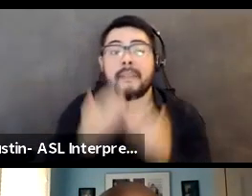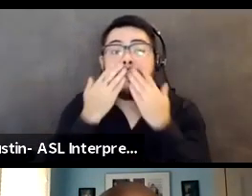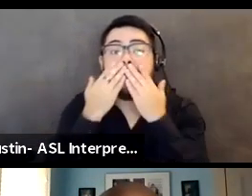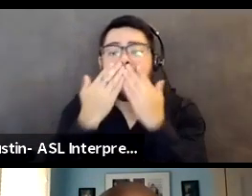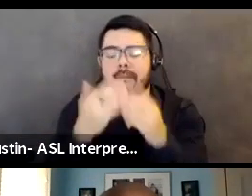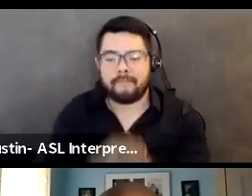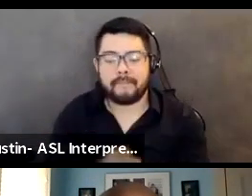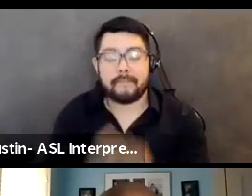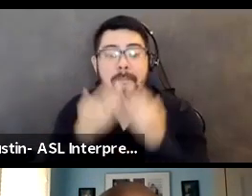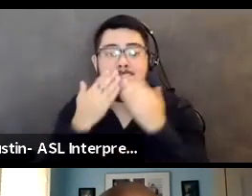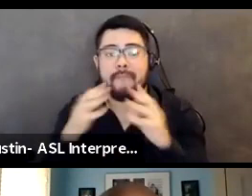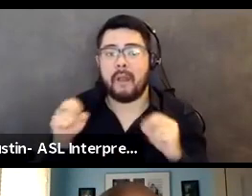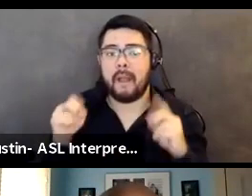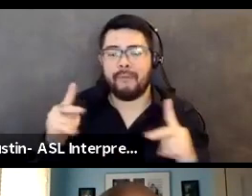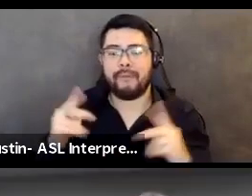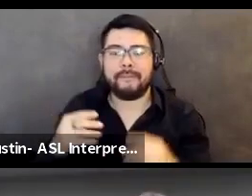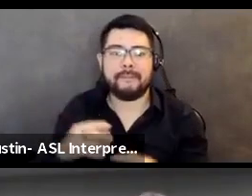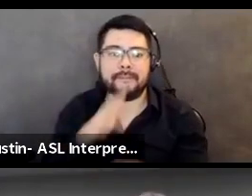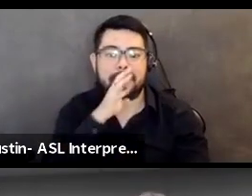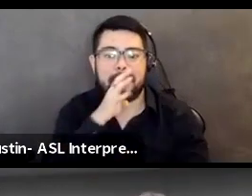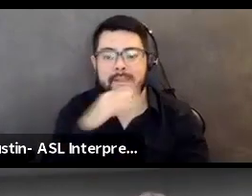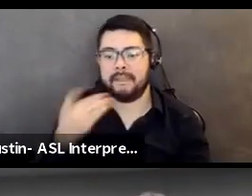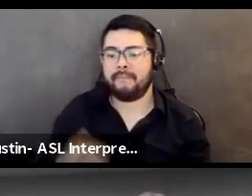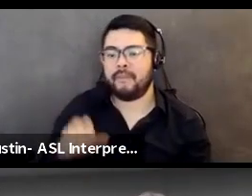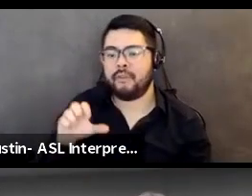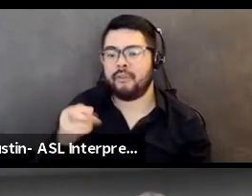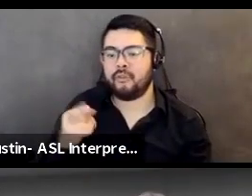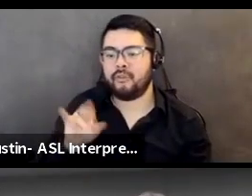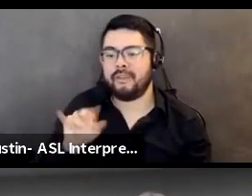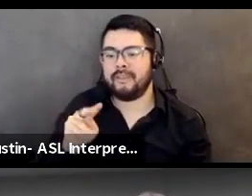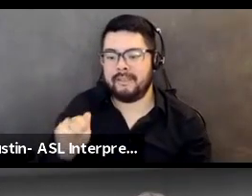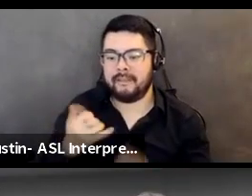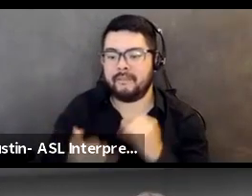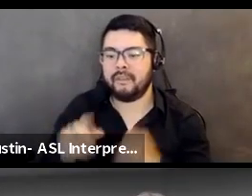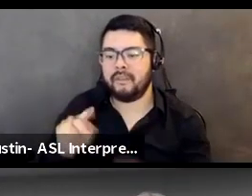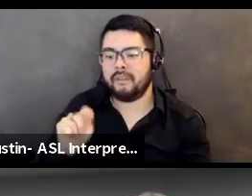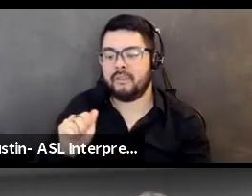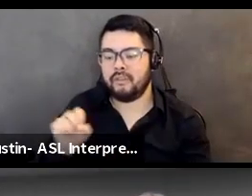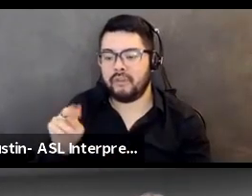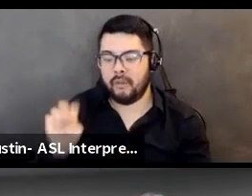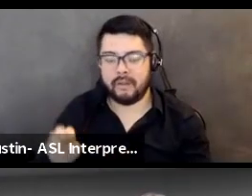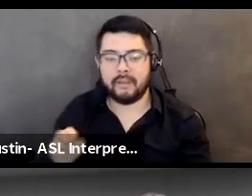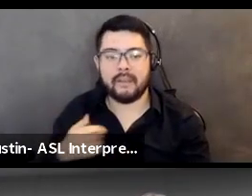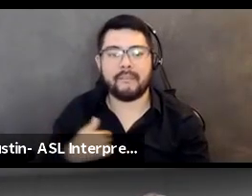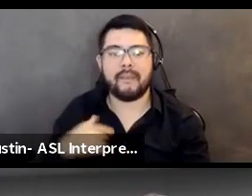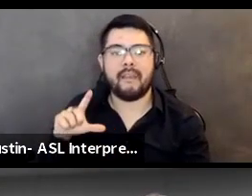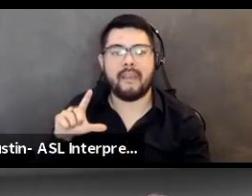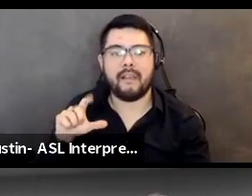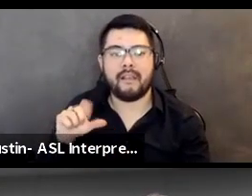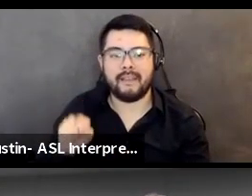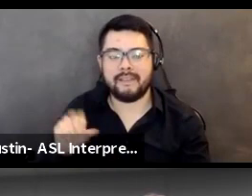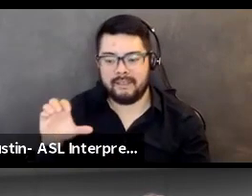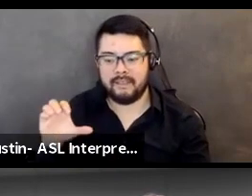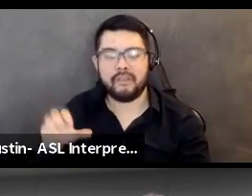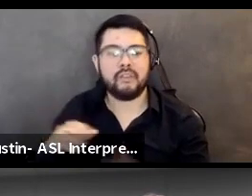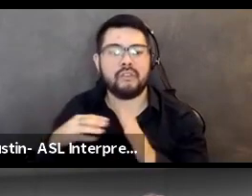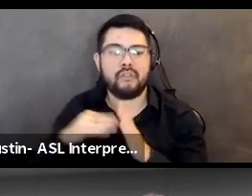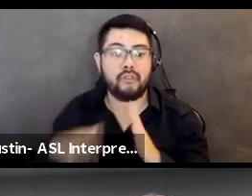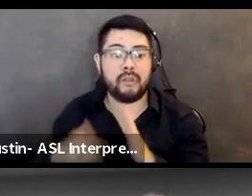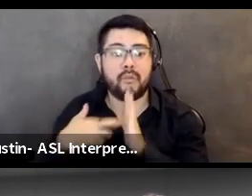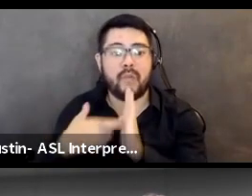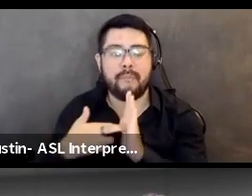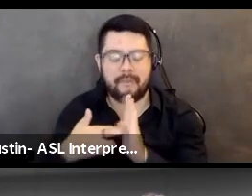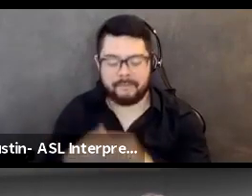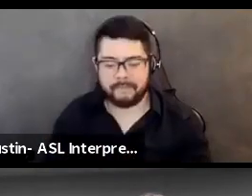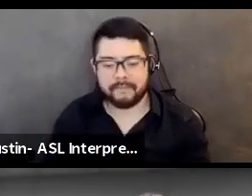the opportunity to speak today my name is christina tassone and i'm an lsc parent rep speaking on behalf of saugenash elementary school